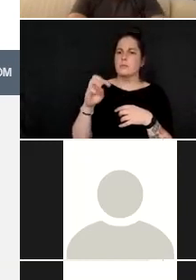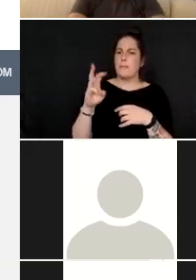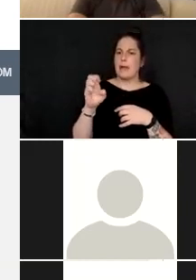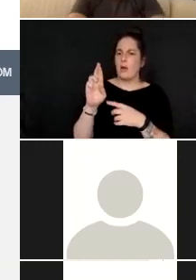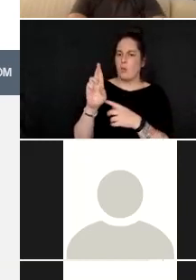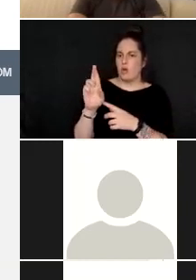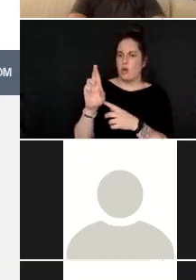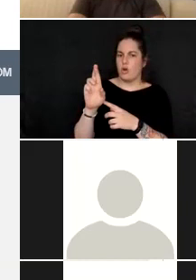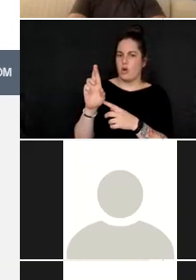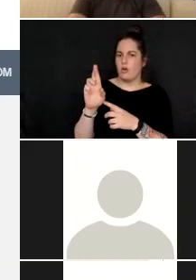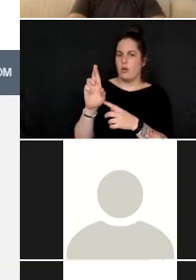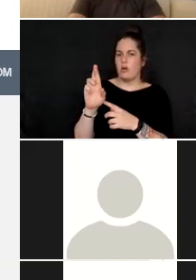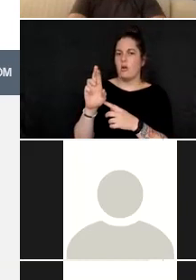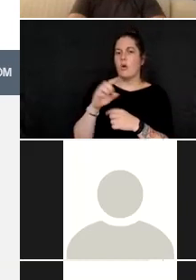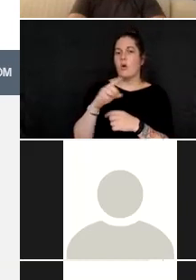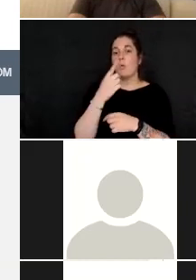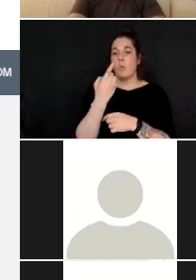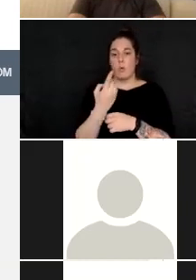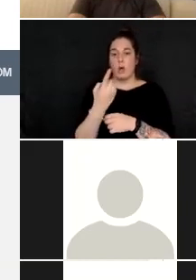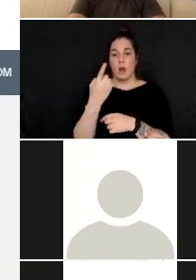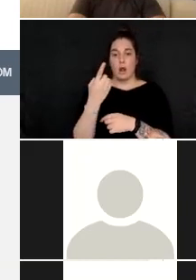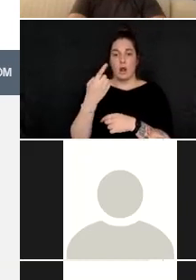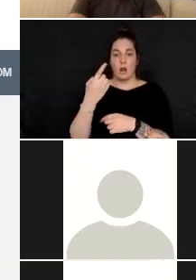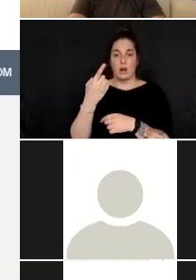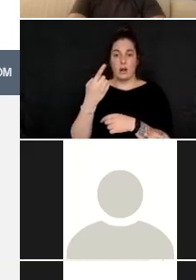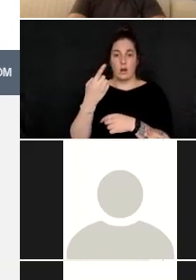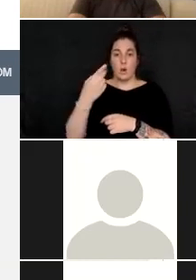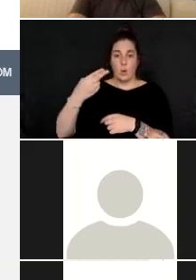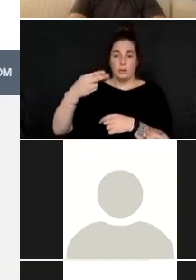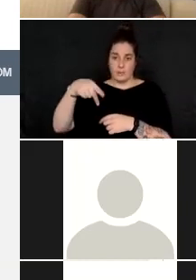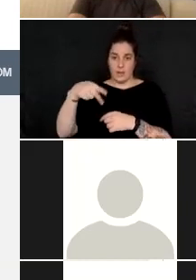to 746 watts. Okay.